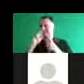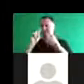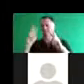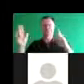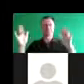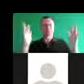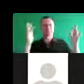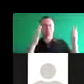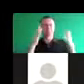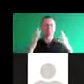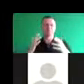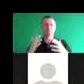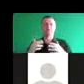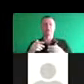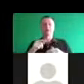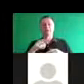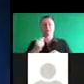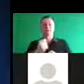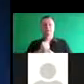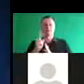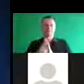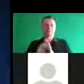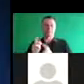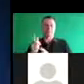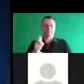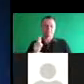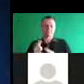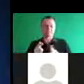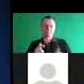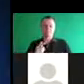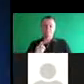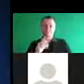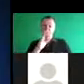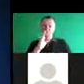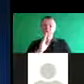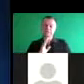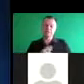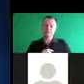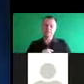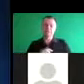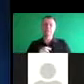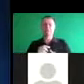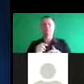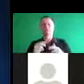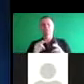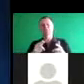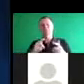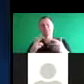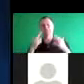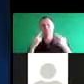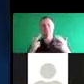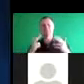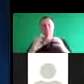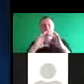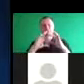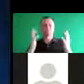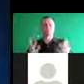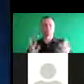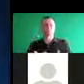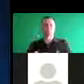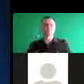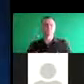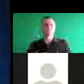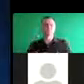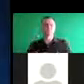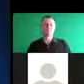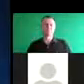context of the film, which is set in the natural environment, for me, I'm really kind of alluding to